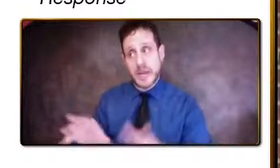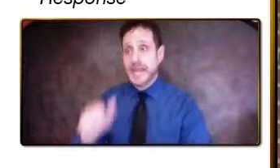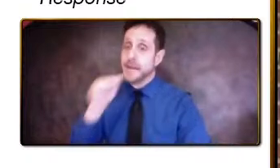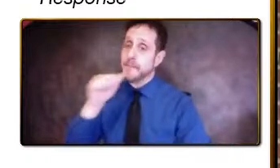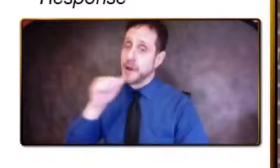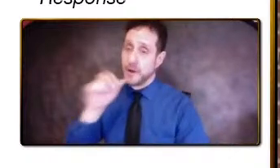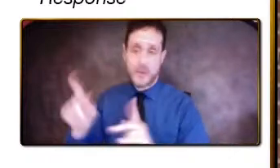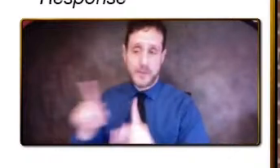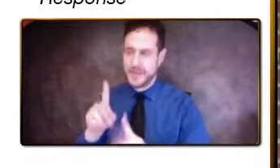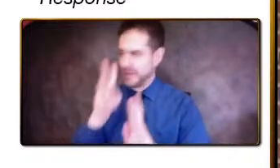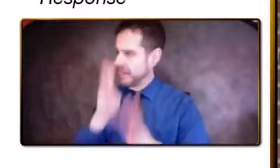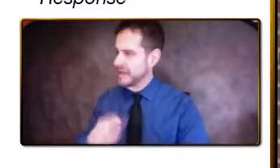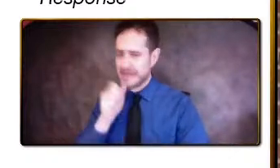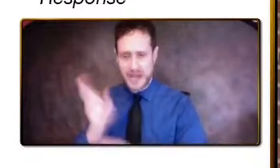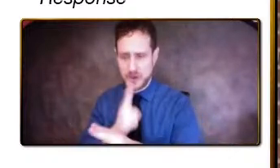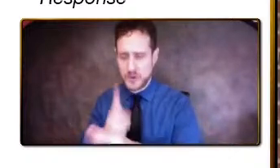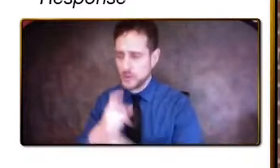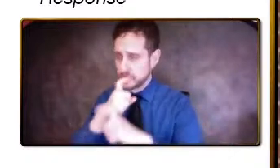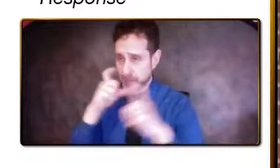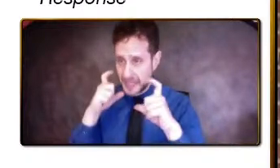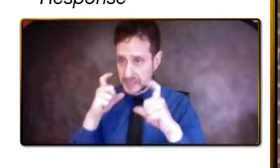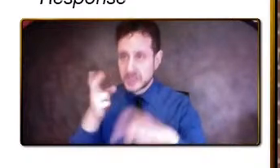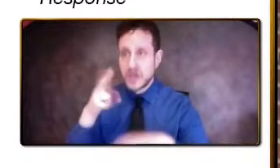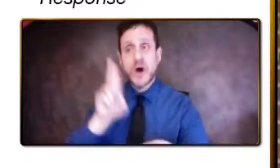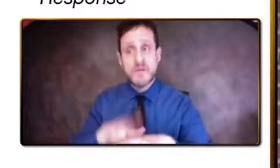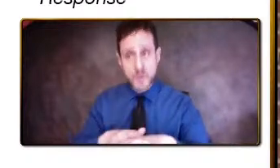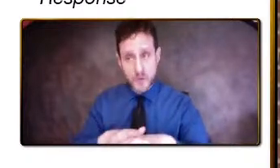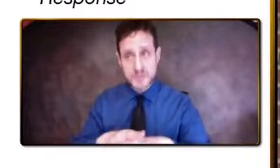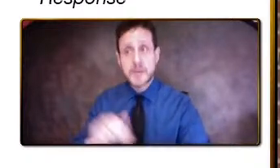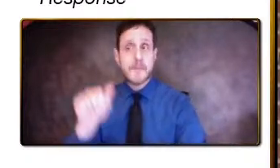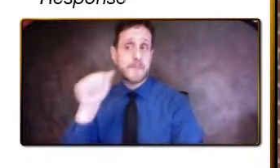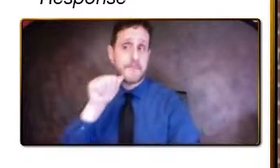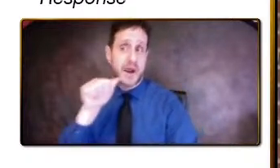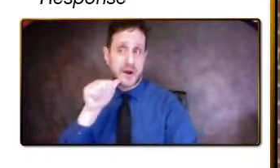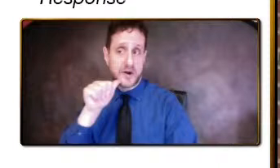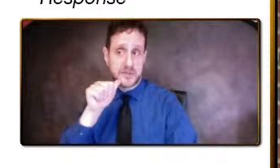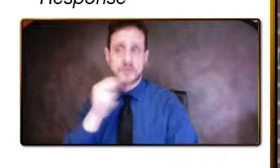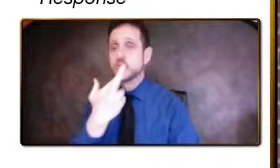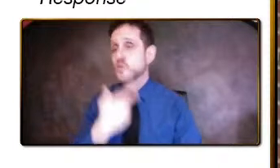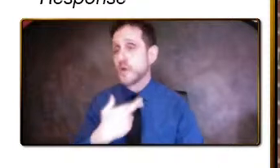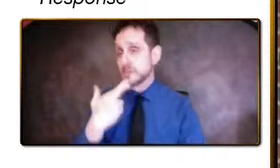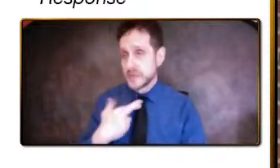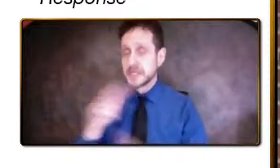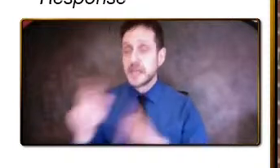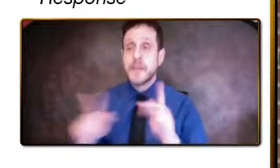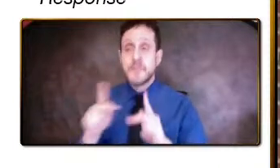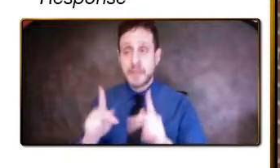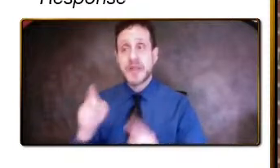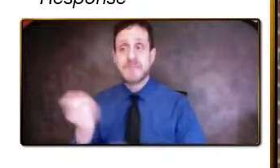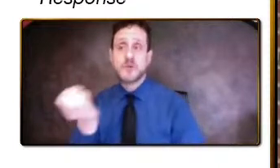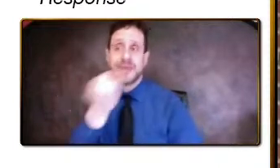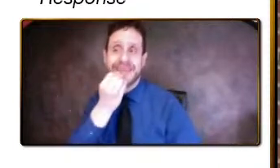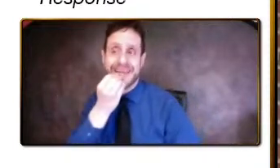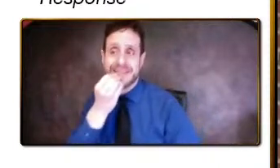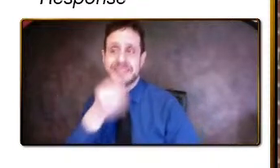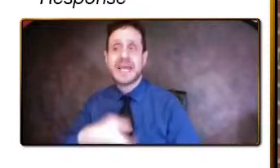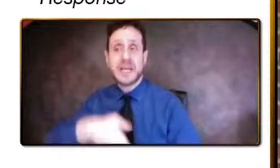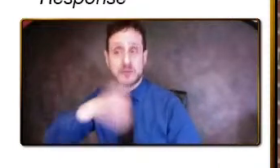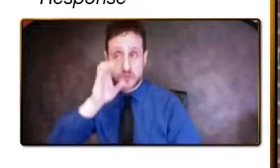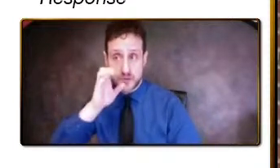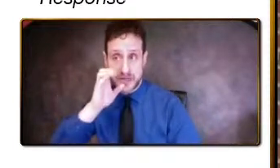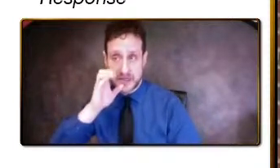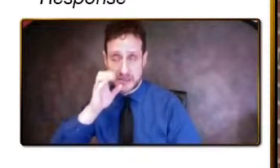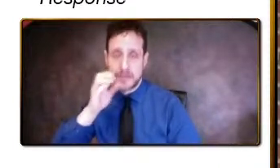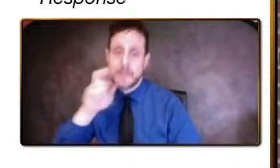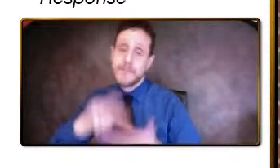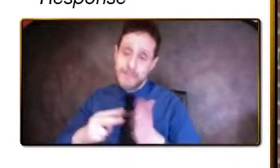of course, with bars, masks will be taken off to eat and drink, which is what is done at bars. So of course, there is a risk